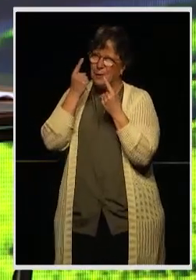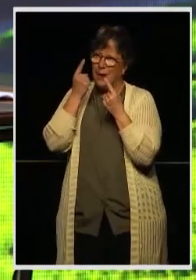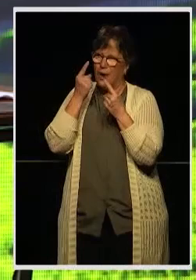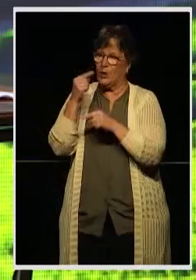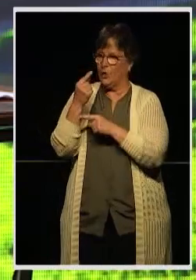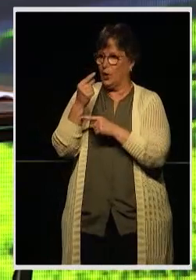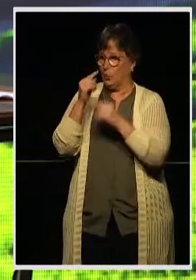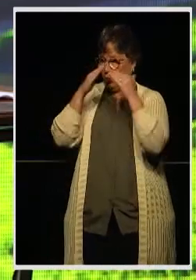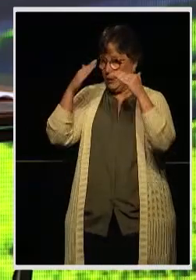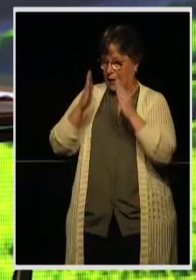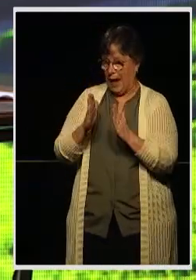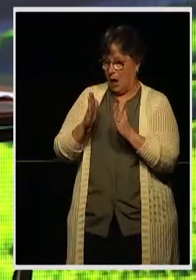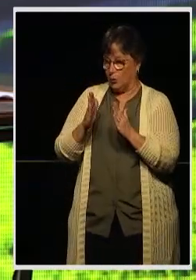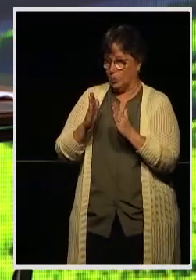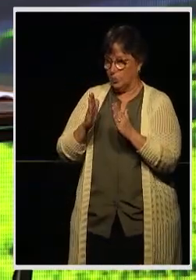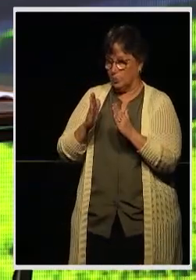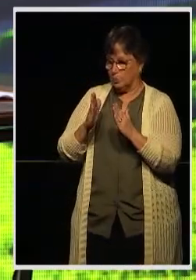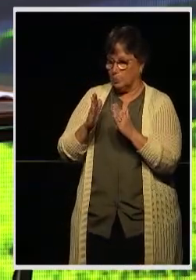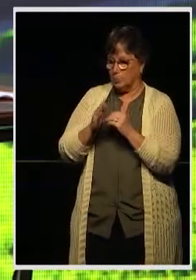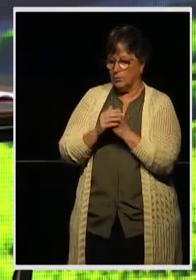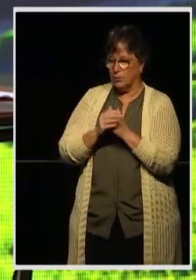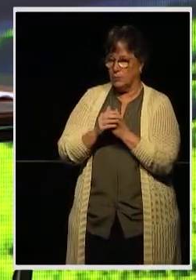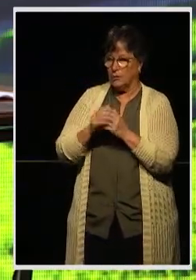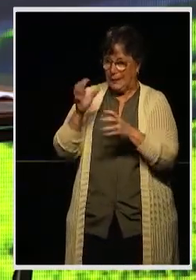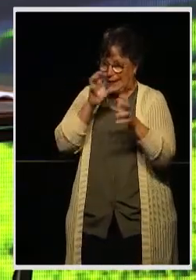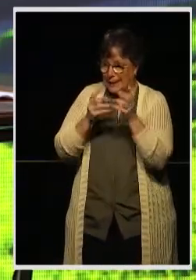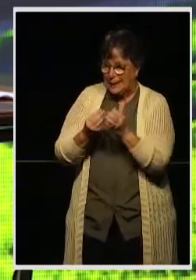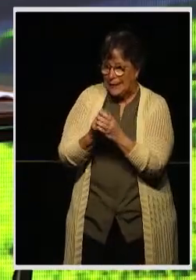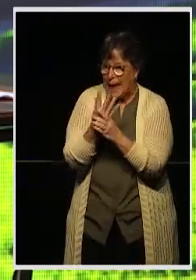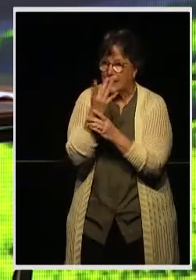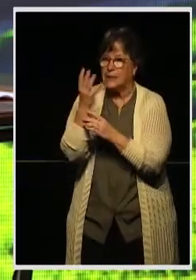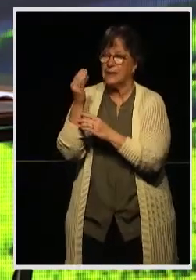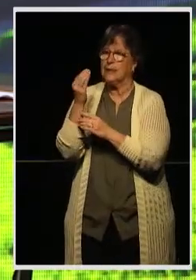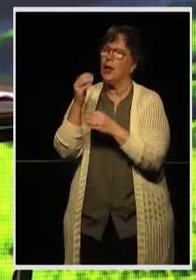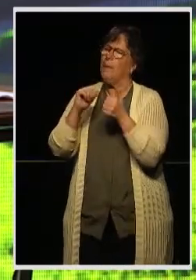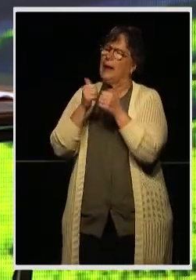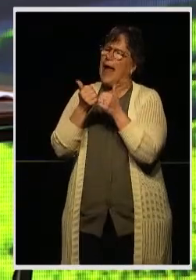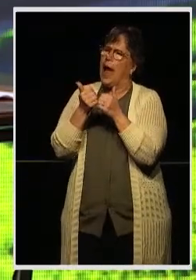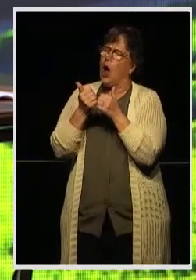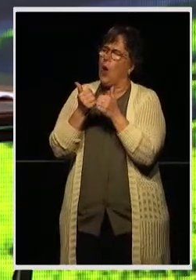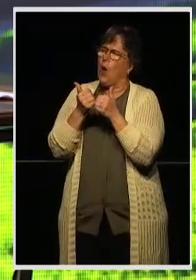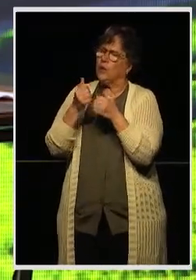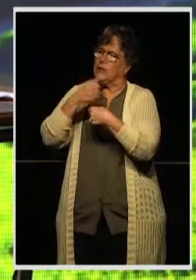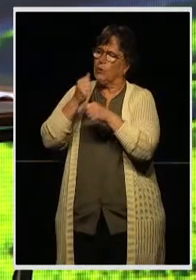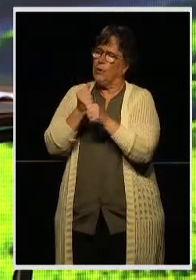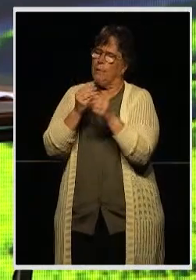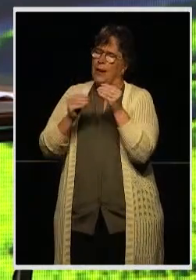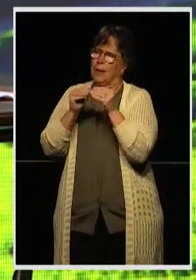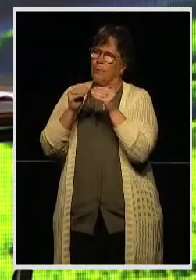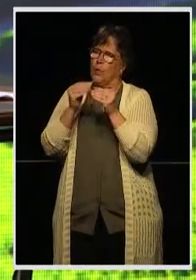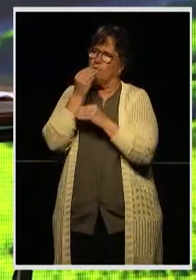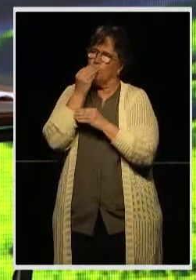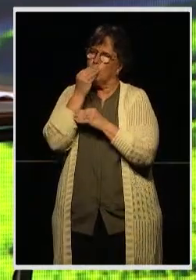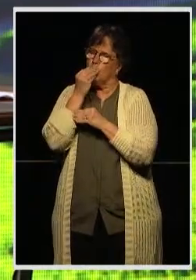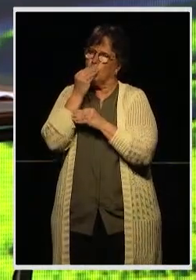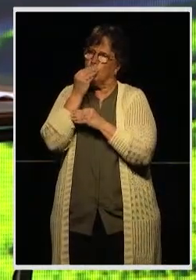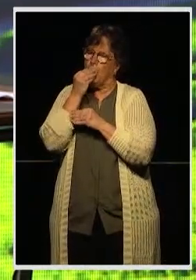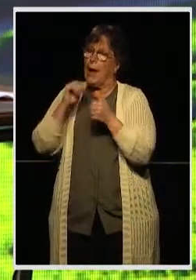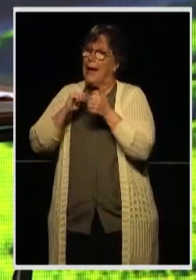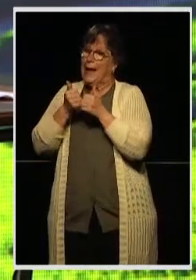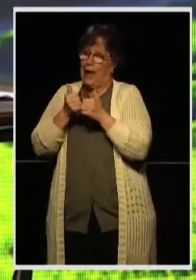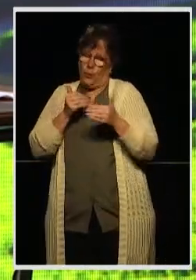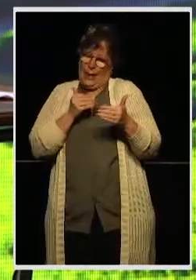greenhouse gas footprint, also how can we produce more food closer to the people who eat it, so shortening that